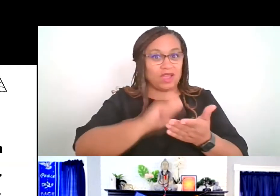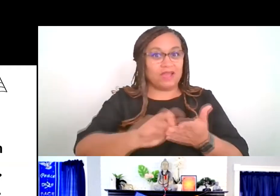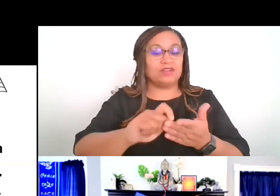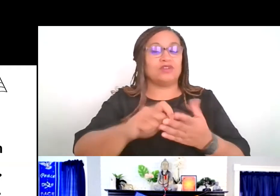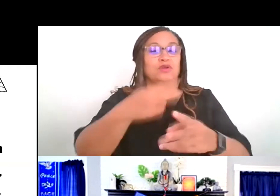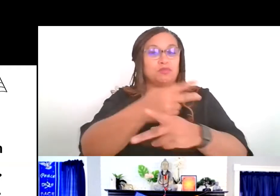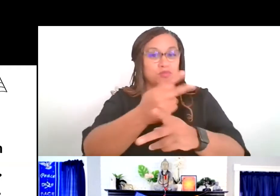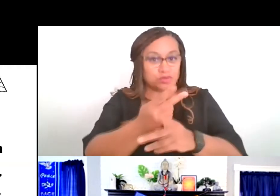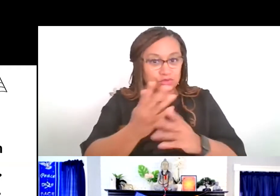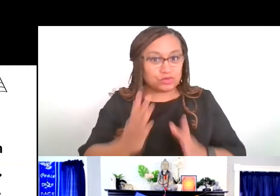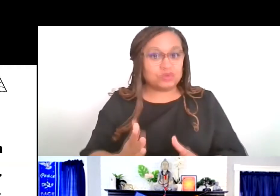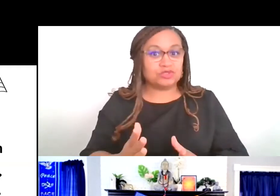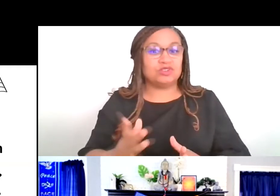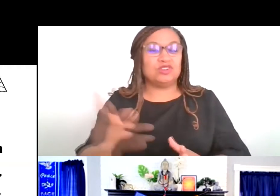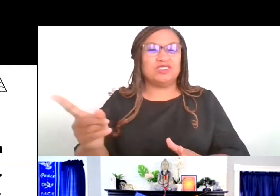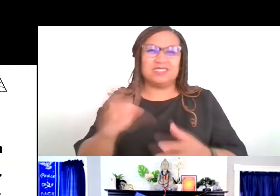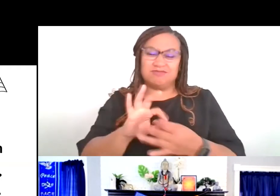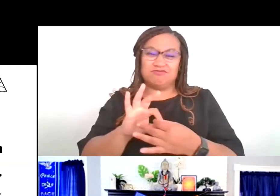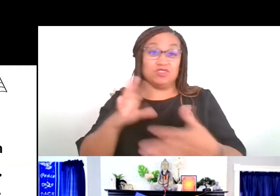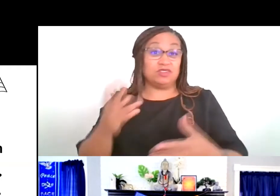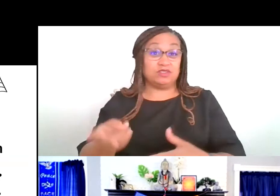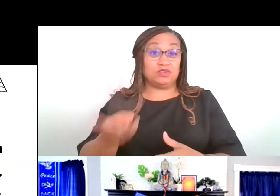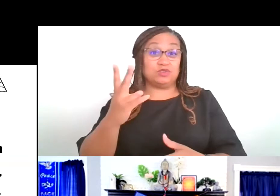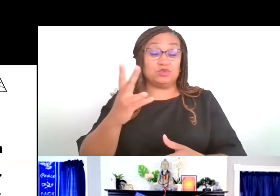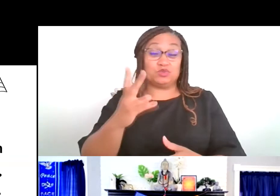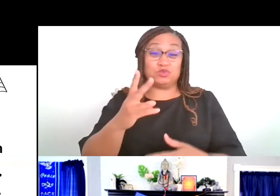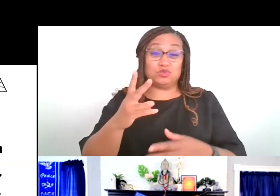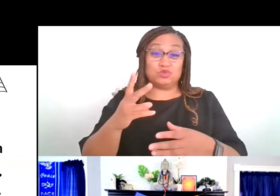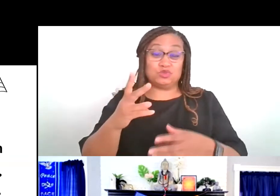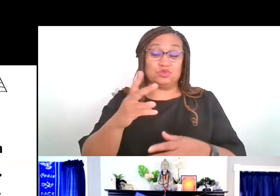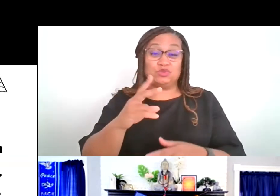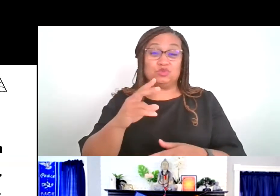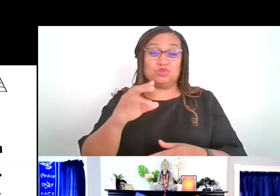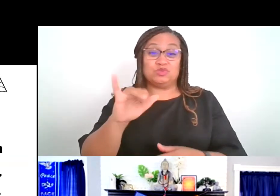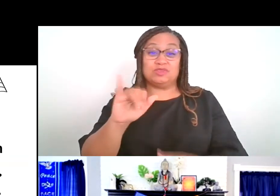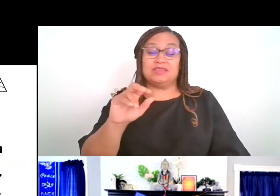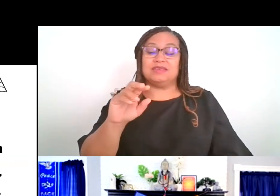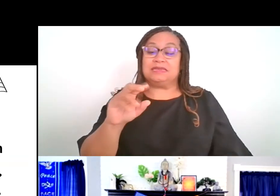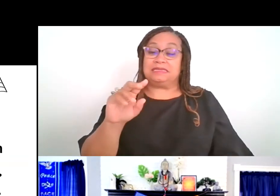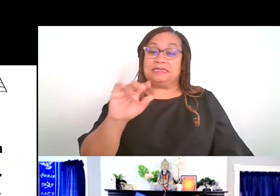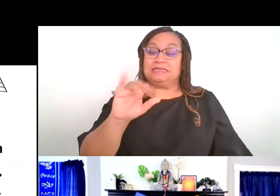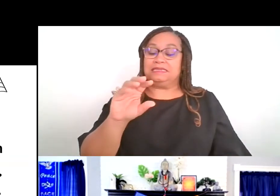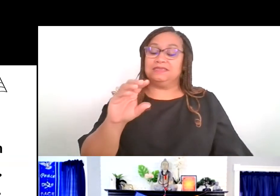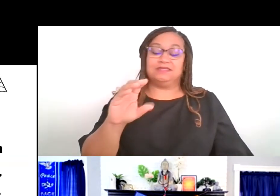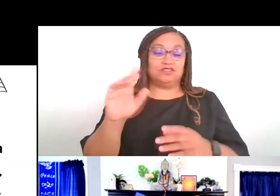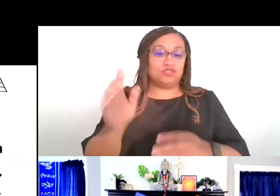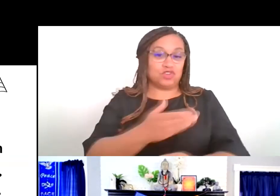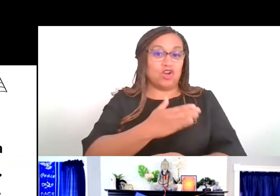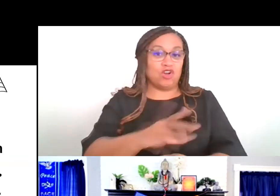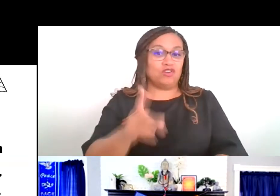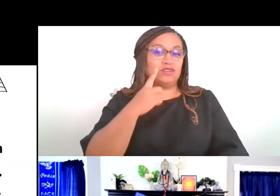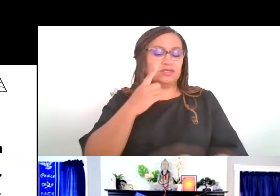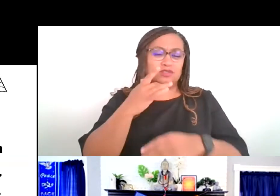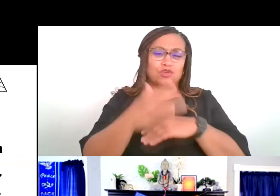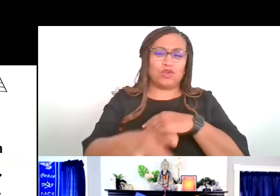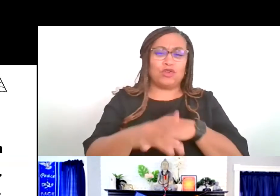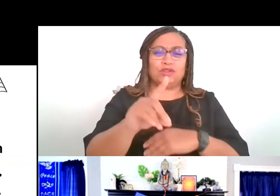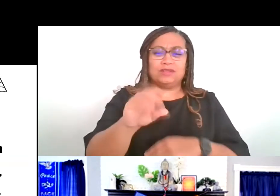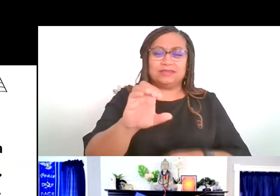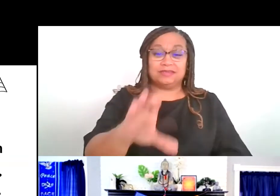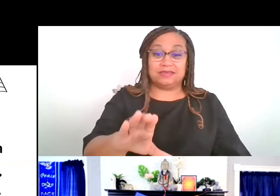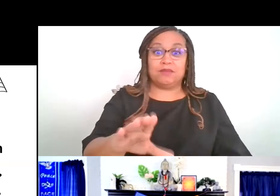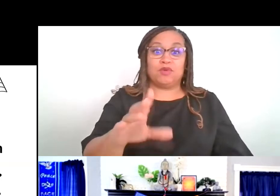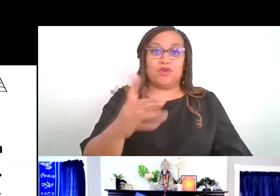has released two singles with a third on the way in early December. Her music can